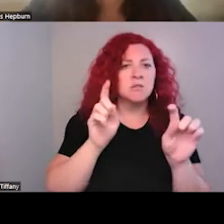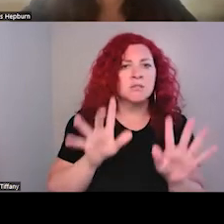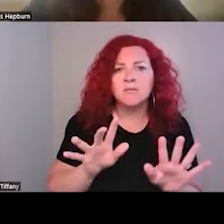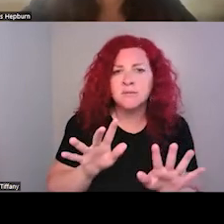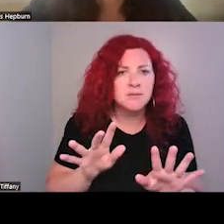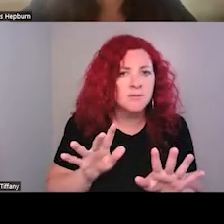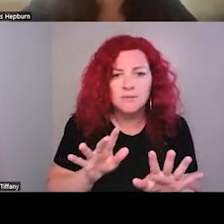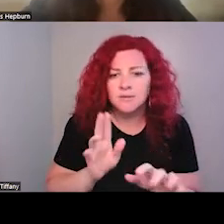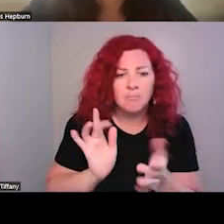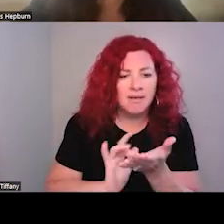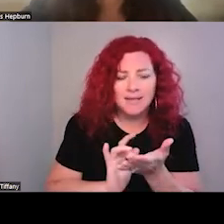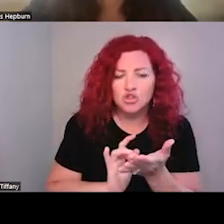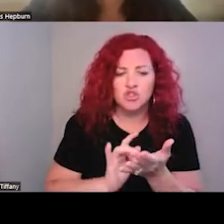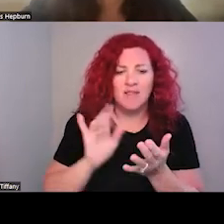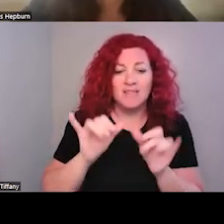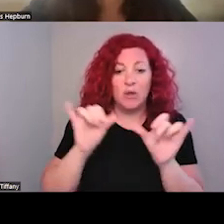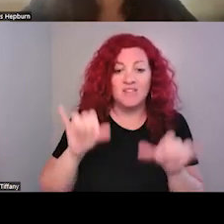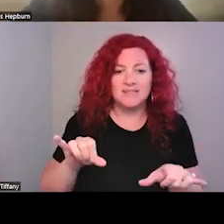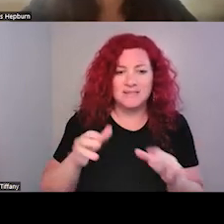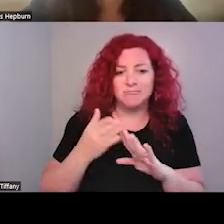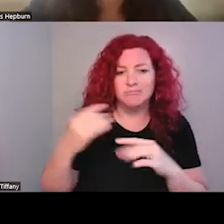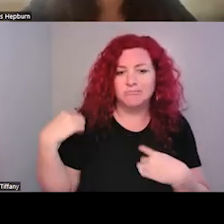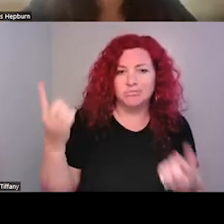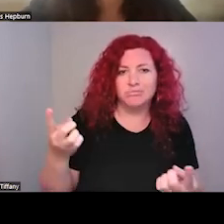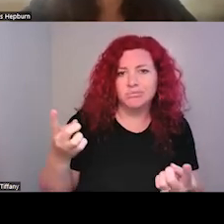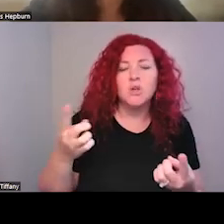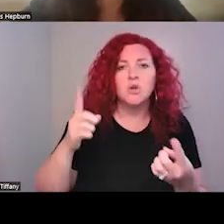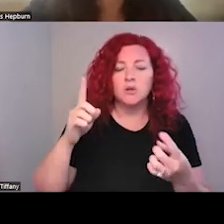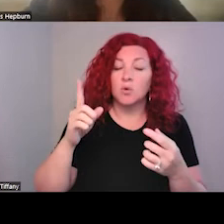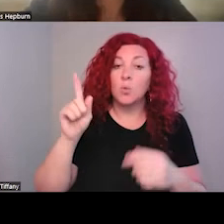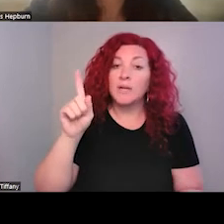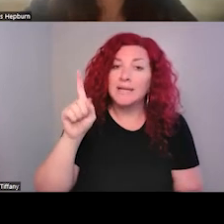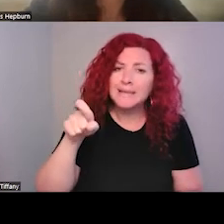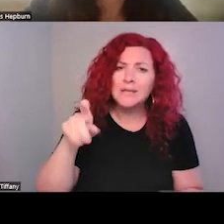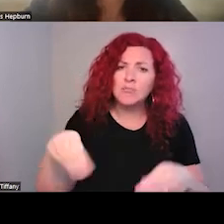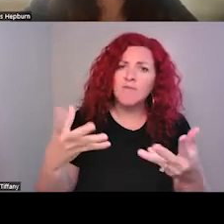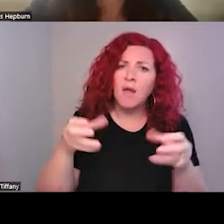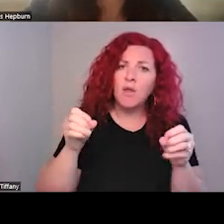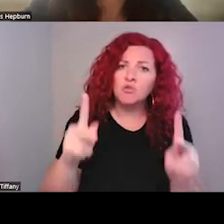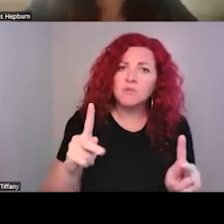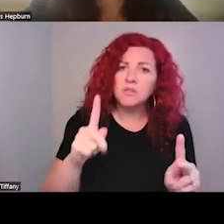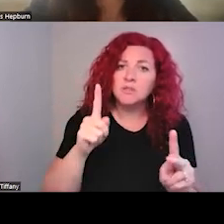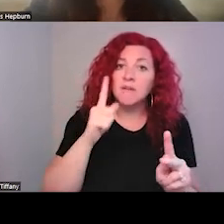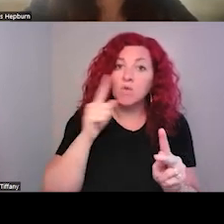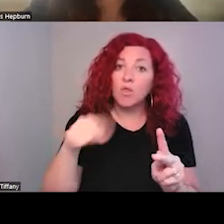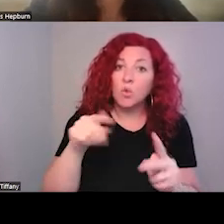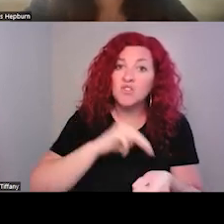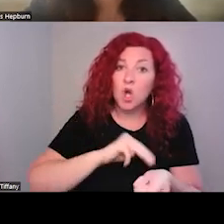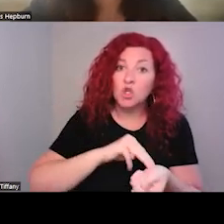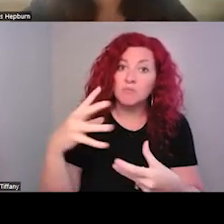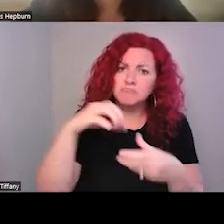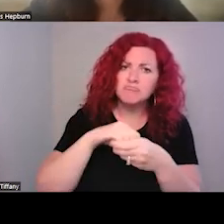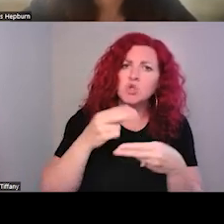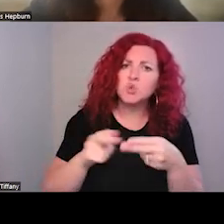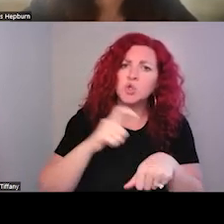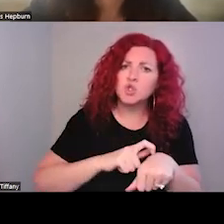has operated and so on. When we need to extend the opportunities to them to participate in short-term training,